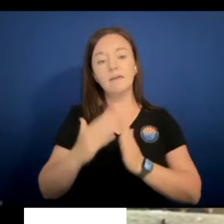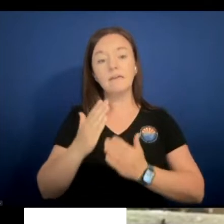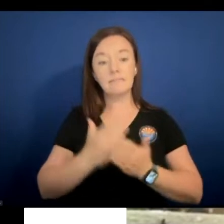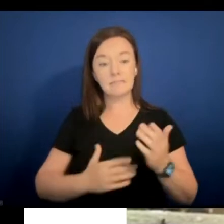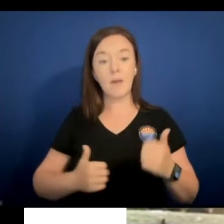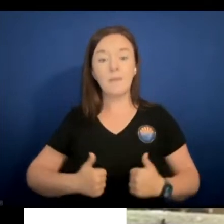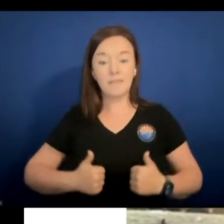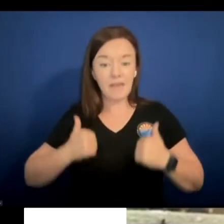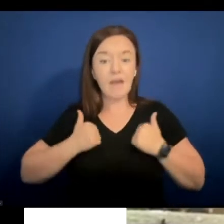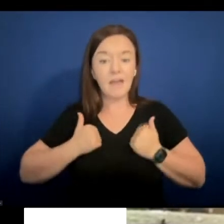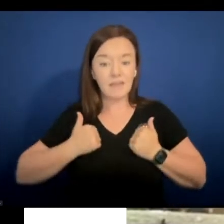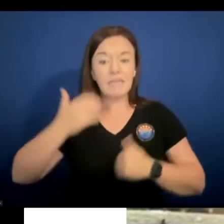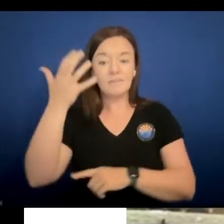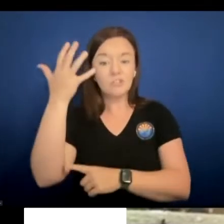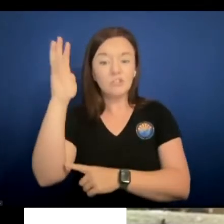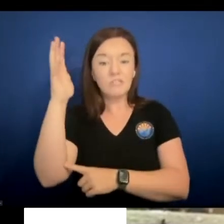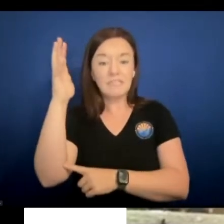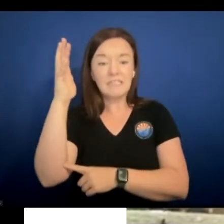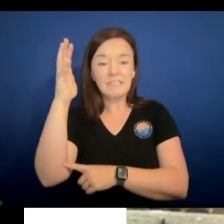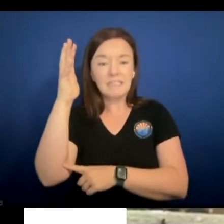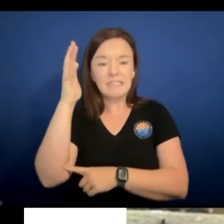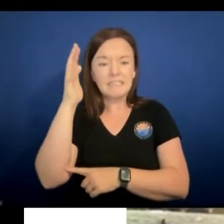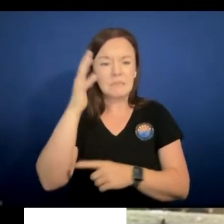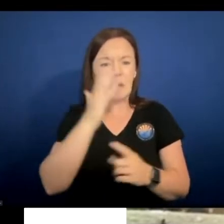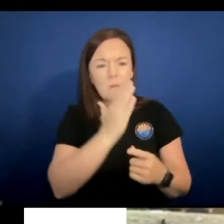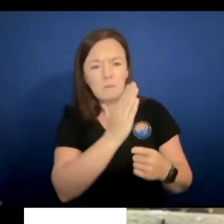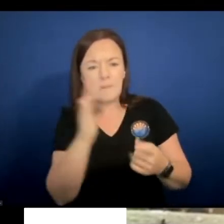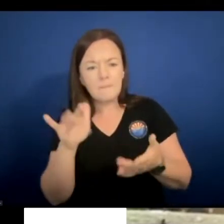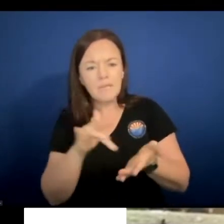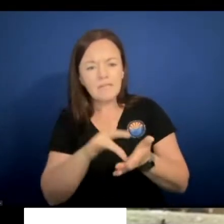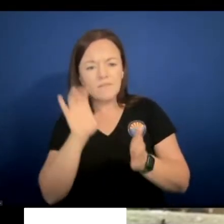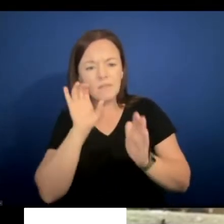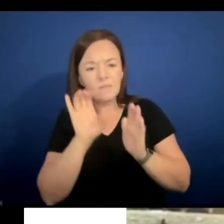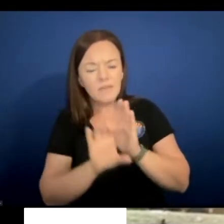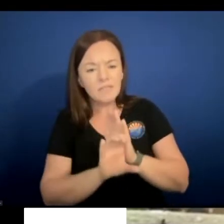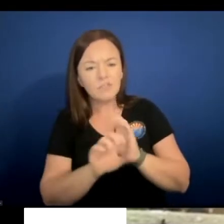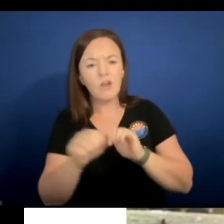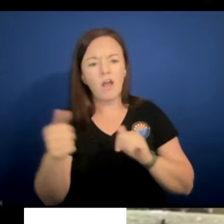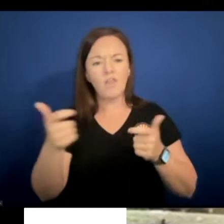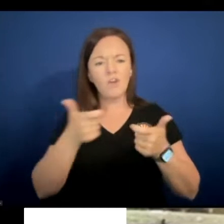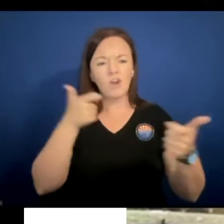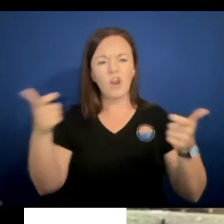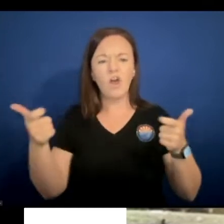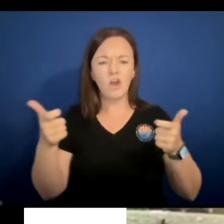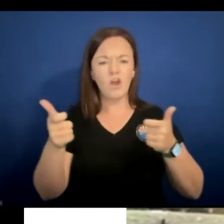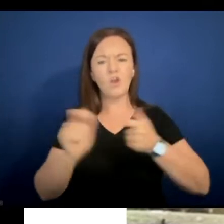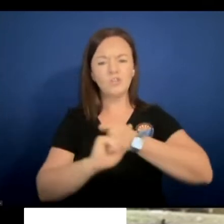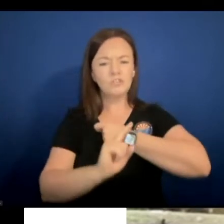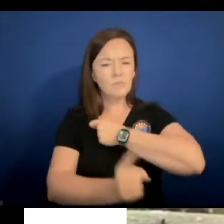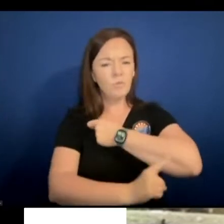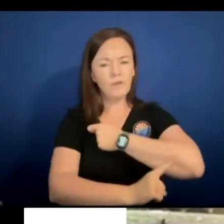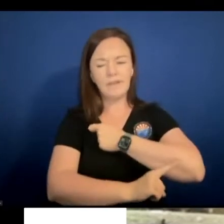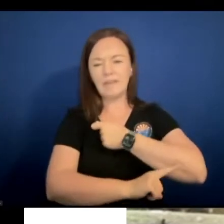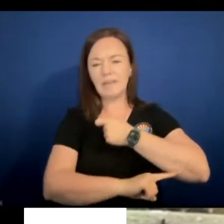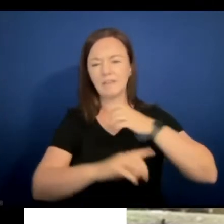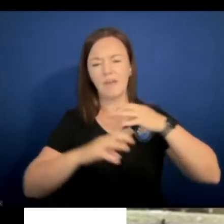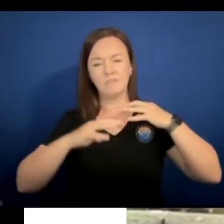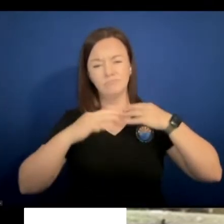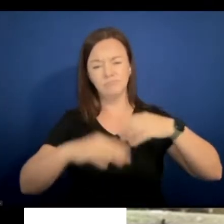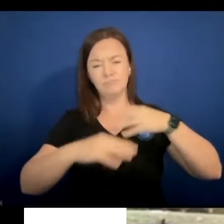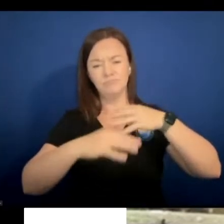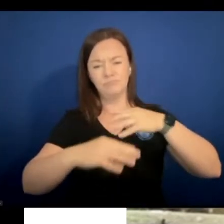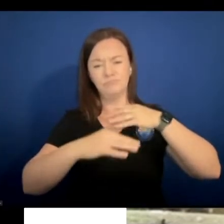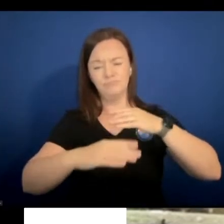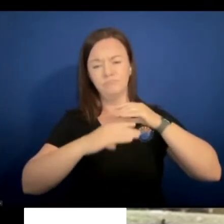there about midway in the picture, and you see other large debris floating down the canyon. Again,